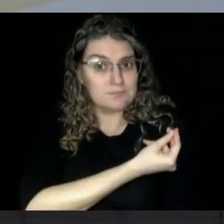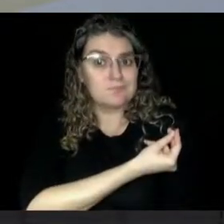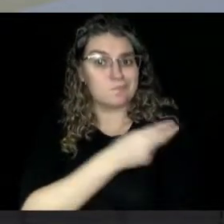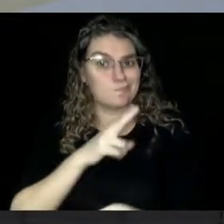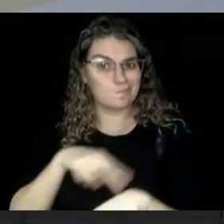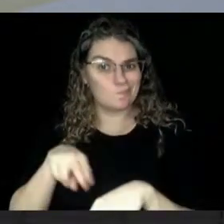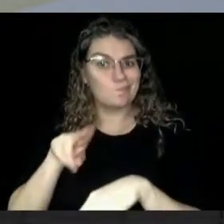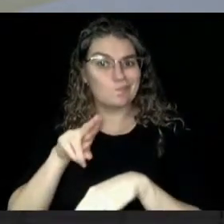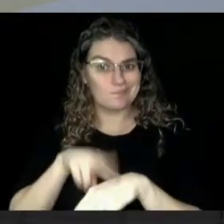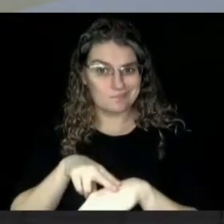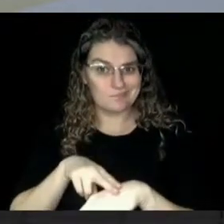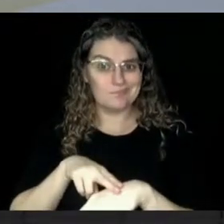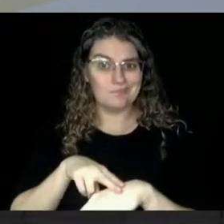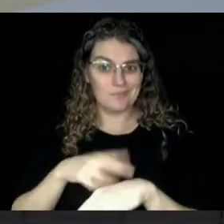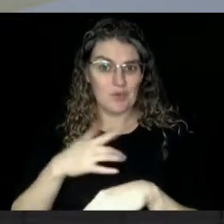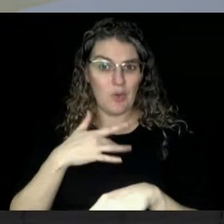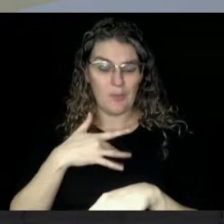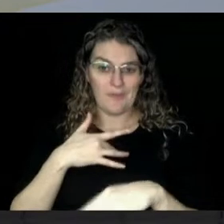natural to have